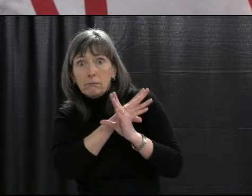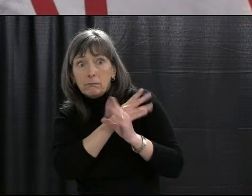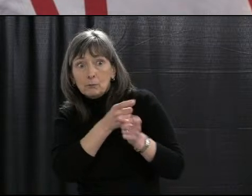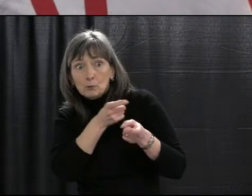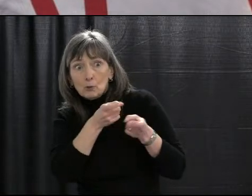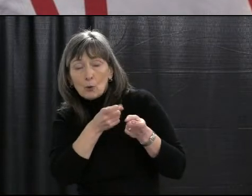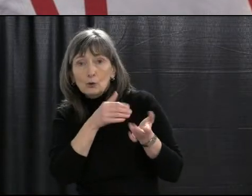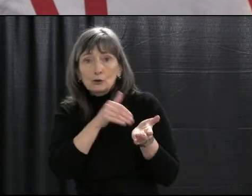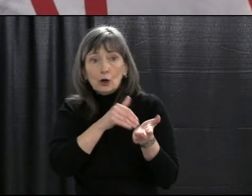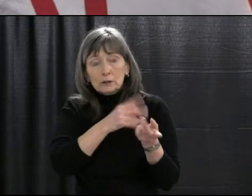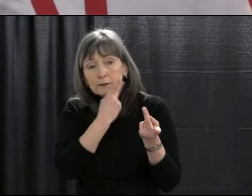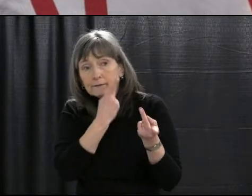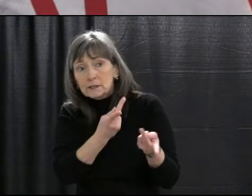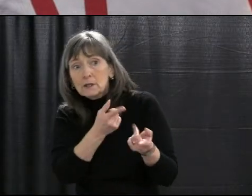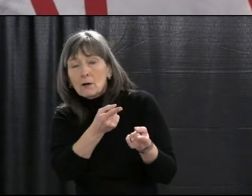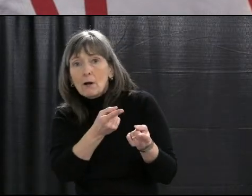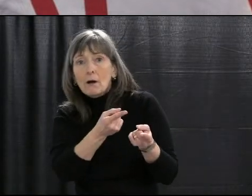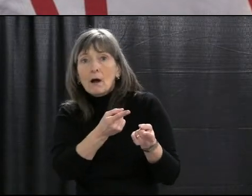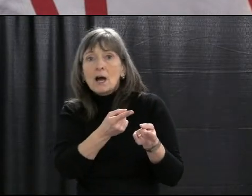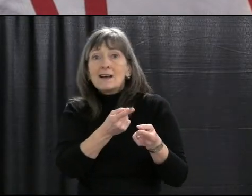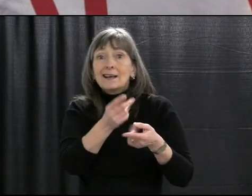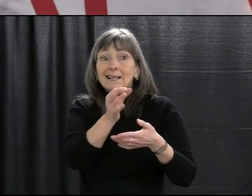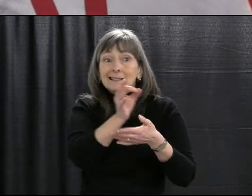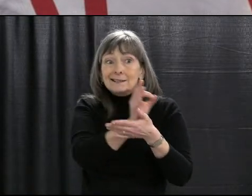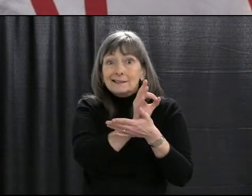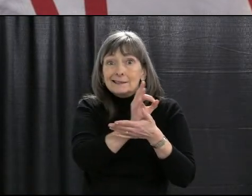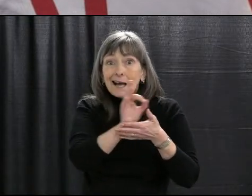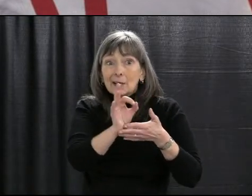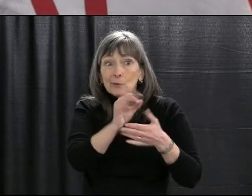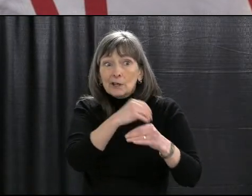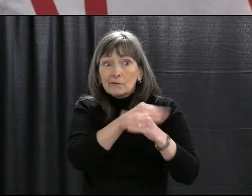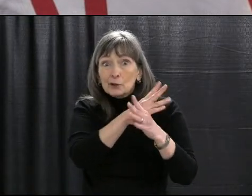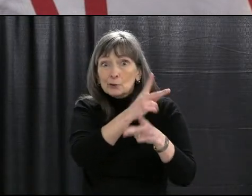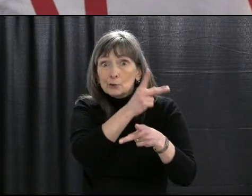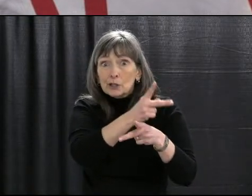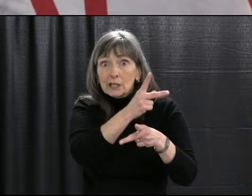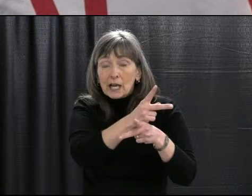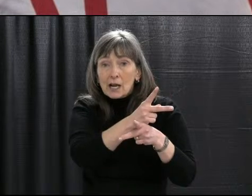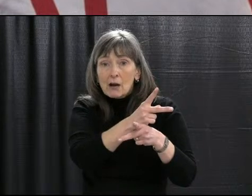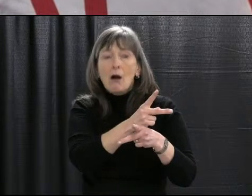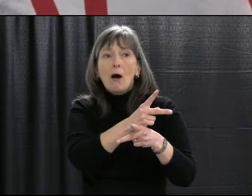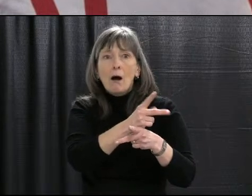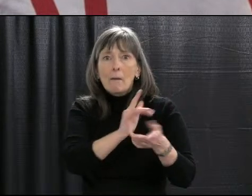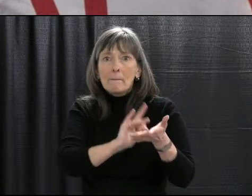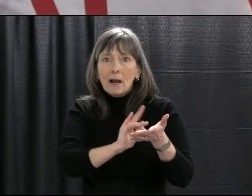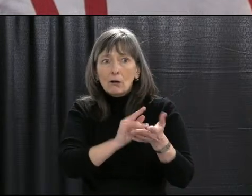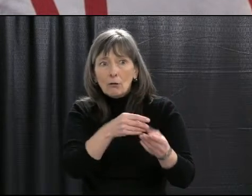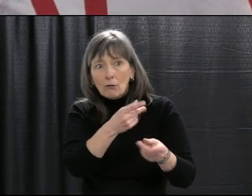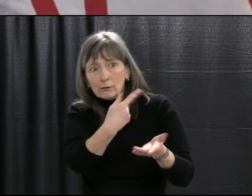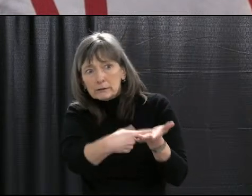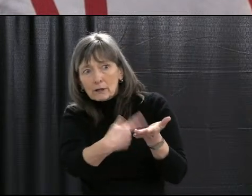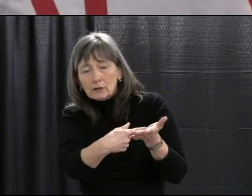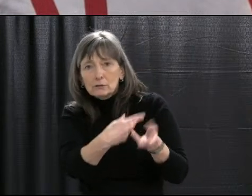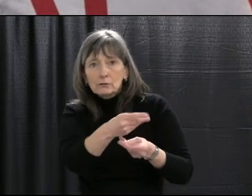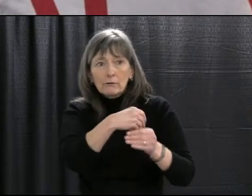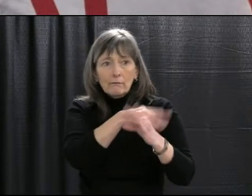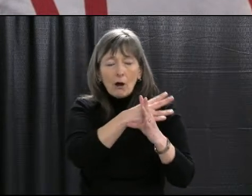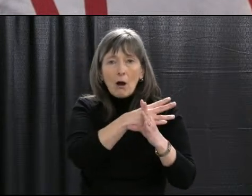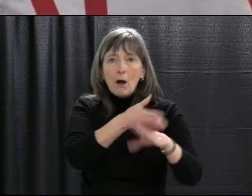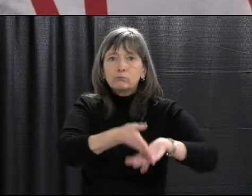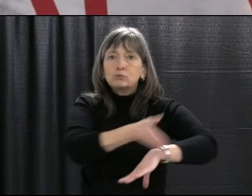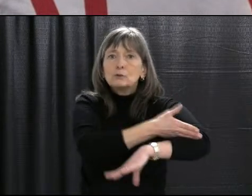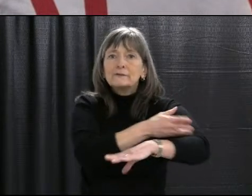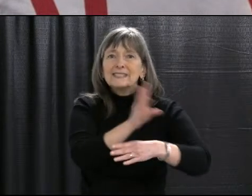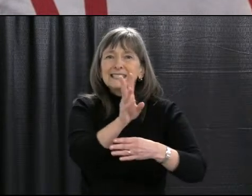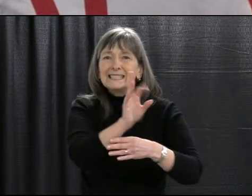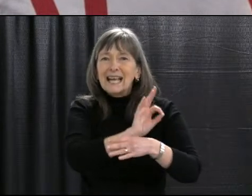stable on their medications within 9 weeks virtually rather than 6 to 12 months in person. These are